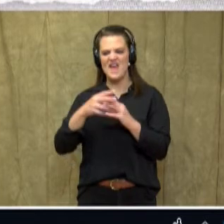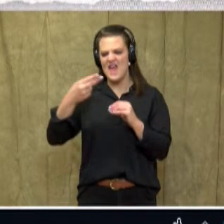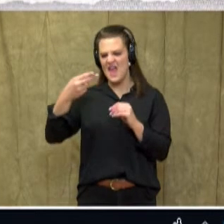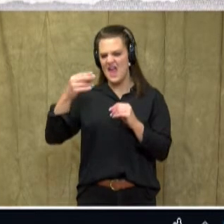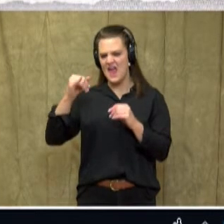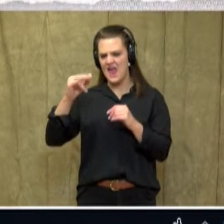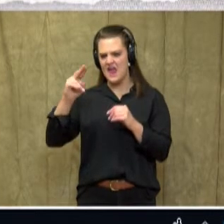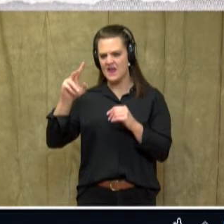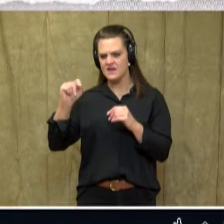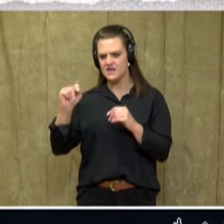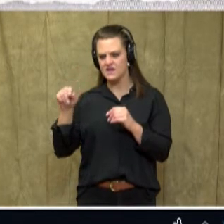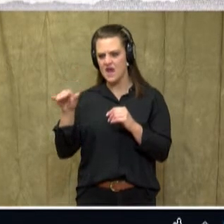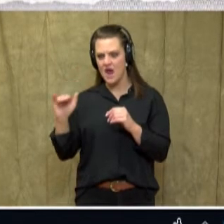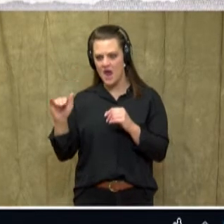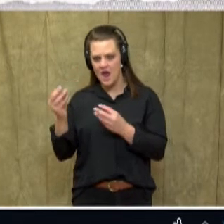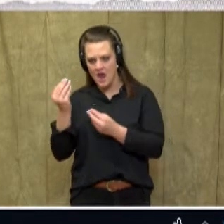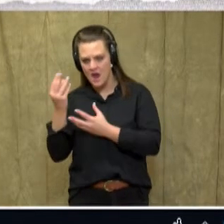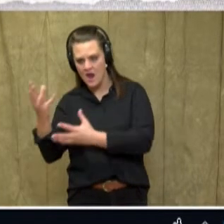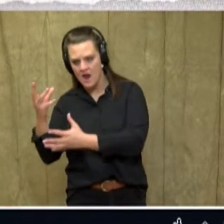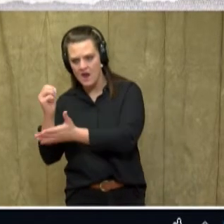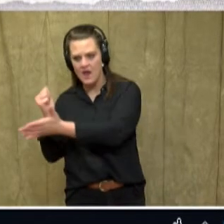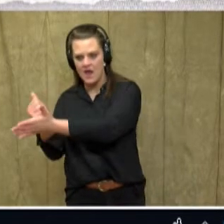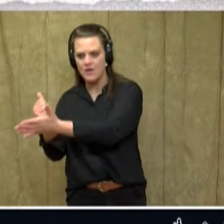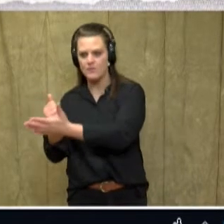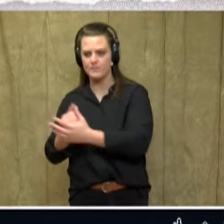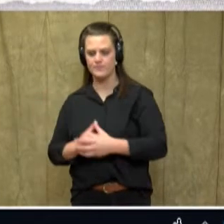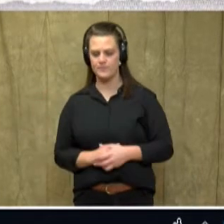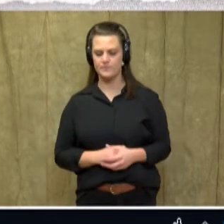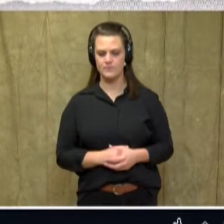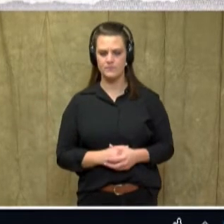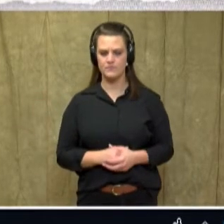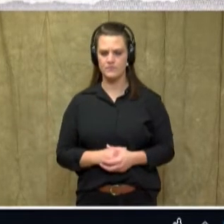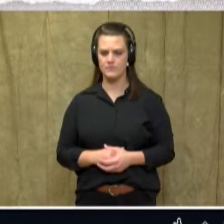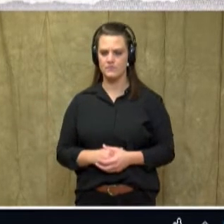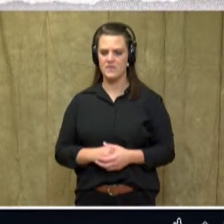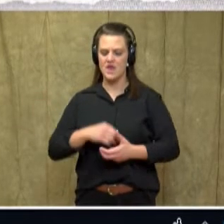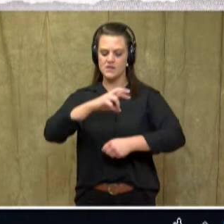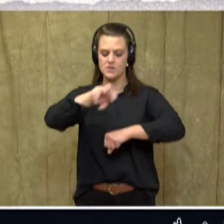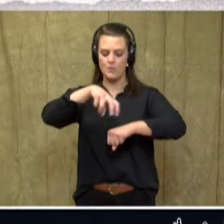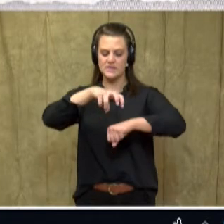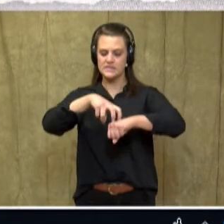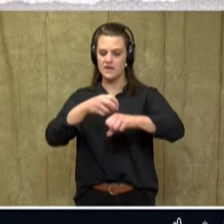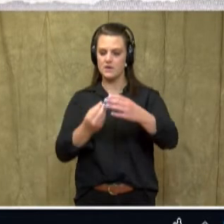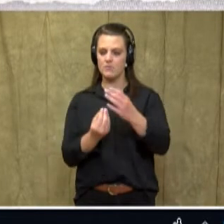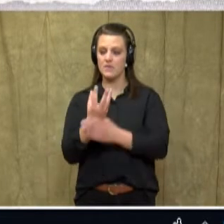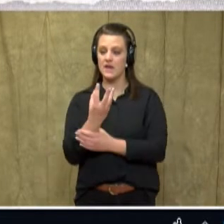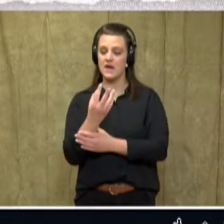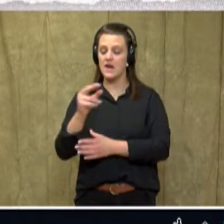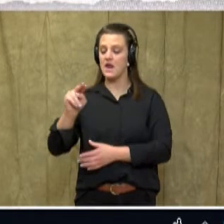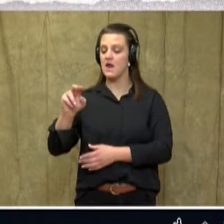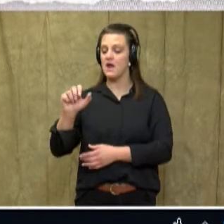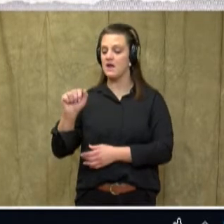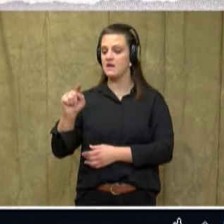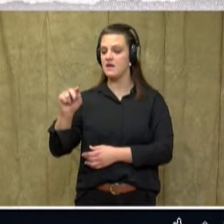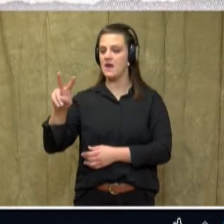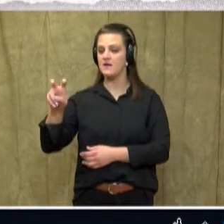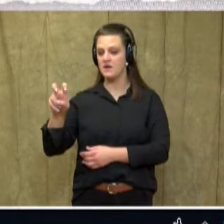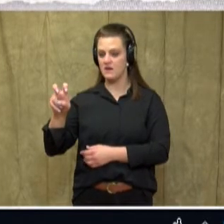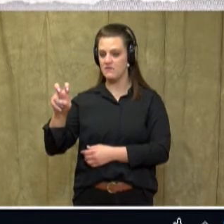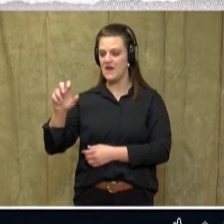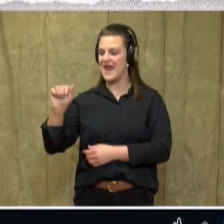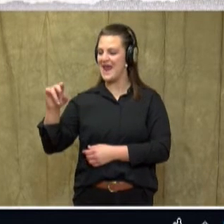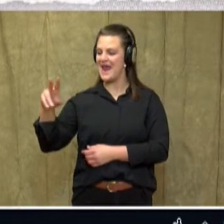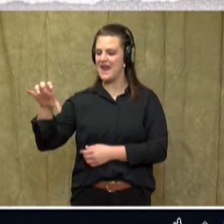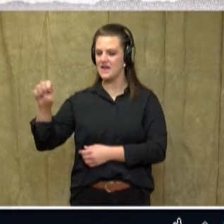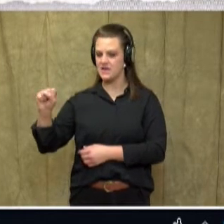in the text as I read along. So the potato plant is native to the Andes mountain region of